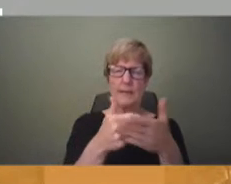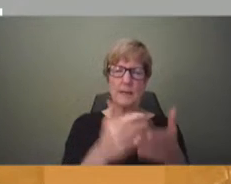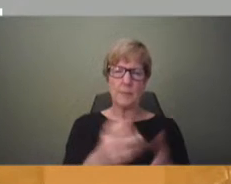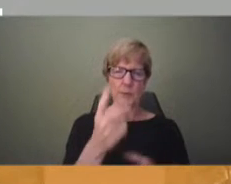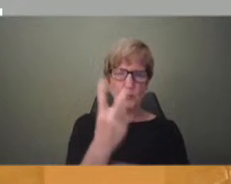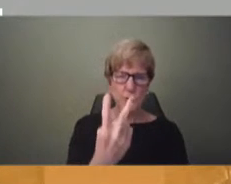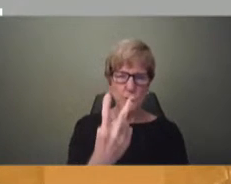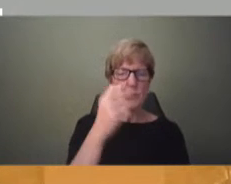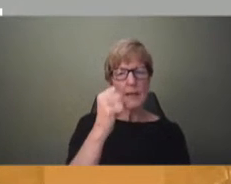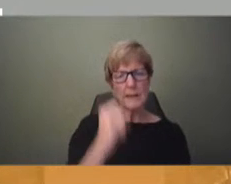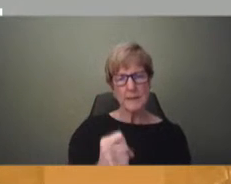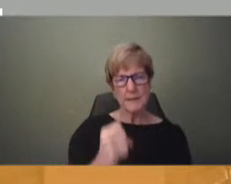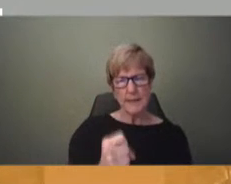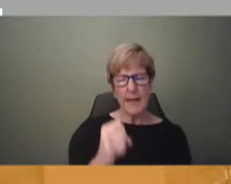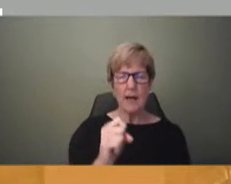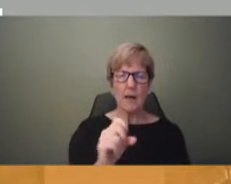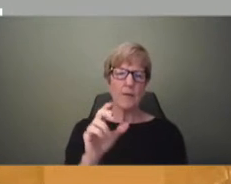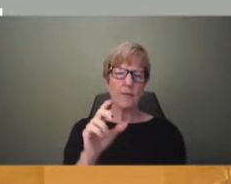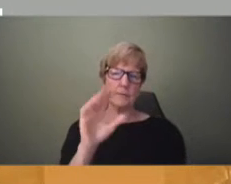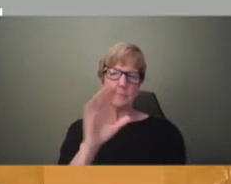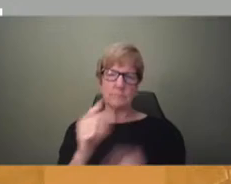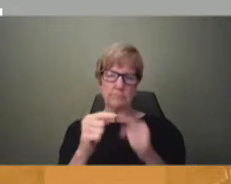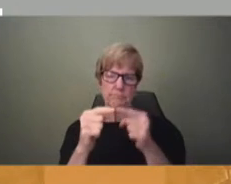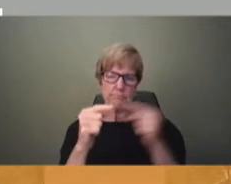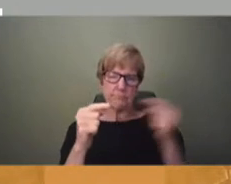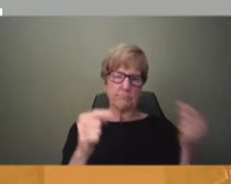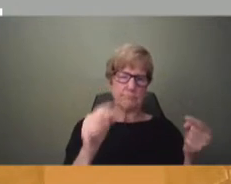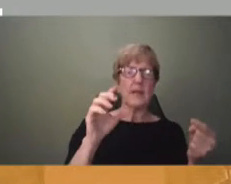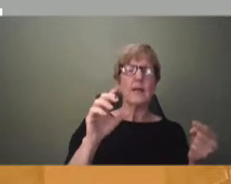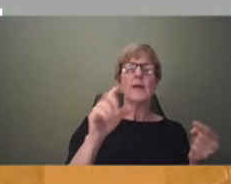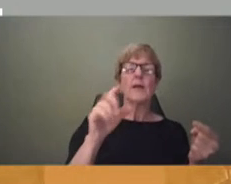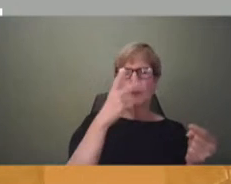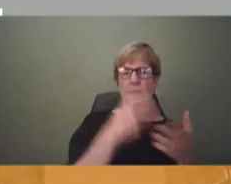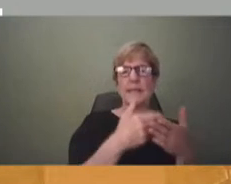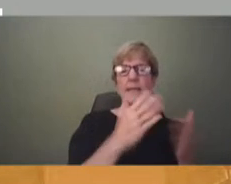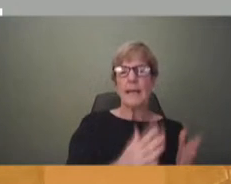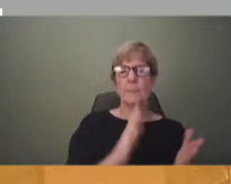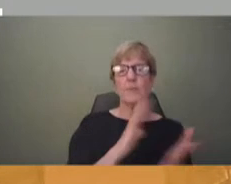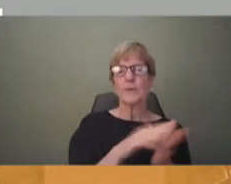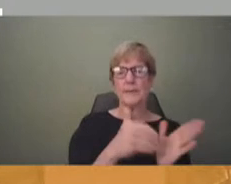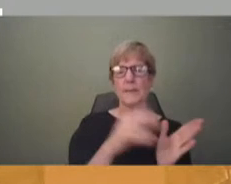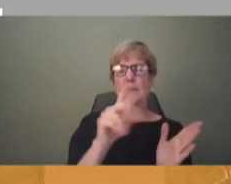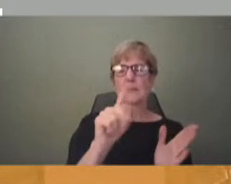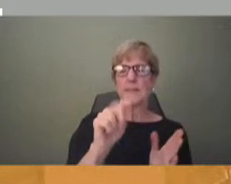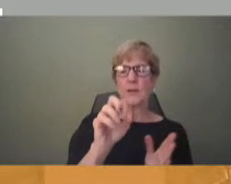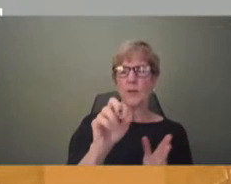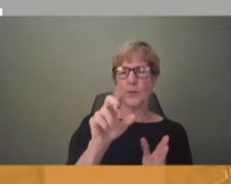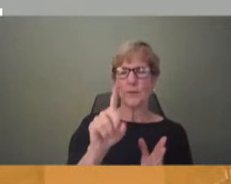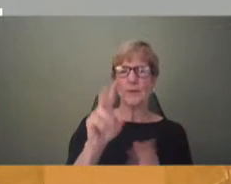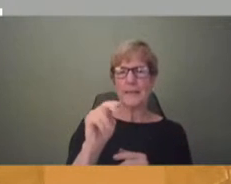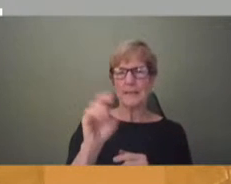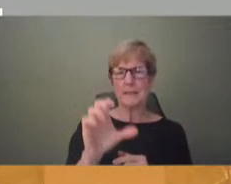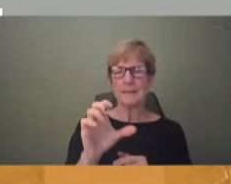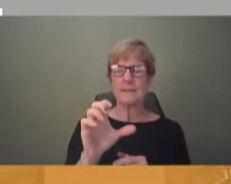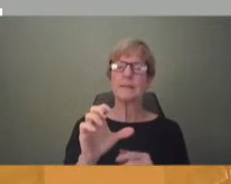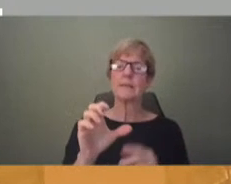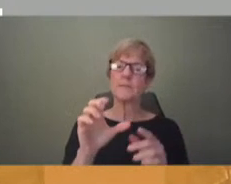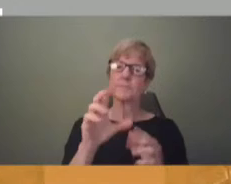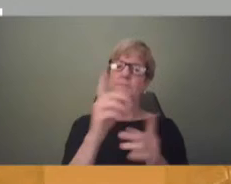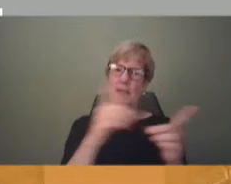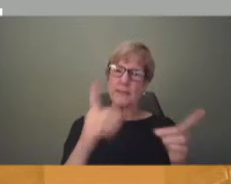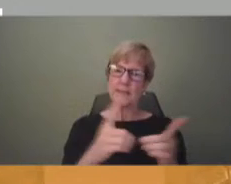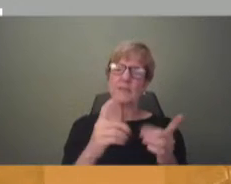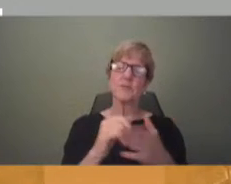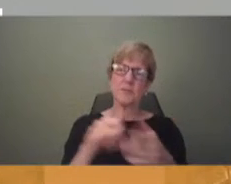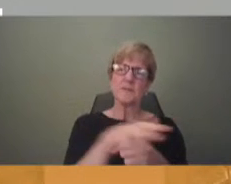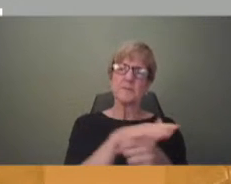that as well as on the other side of batty Ford you see a lot of the neighborhood center the the Tod NC District would be consistent with that neighborhood center Place type